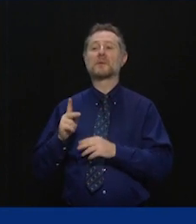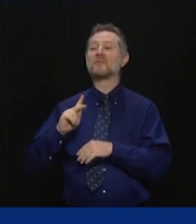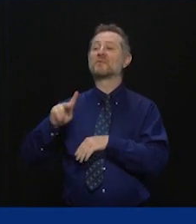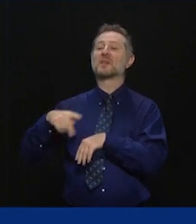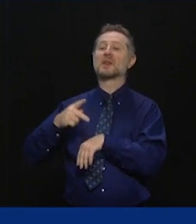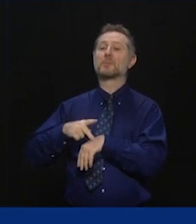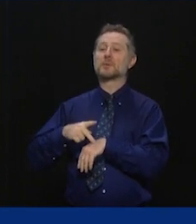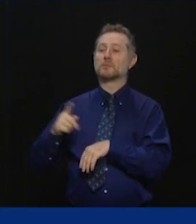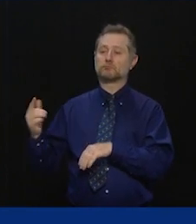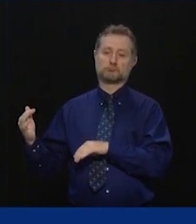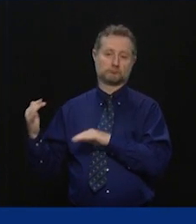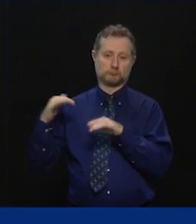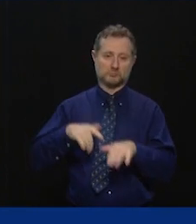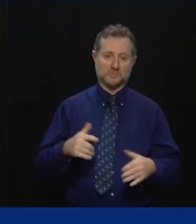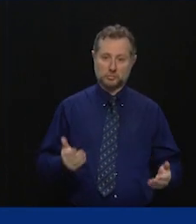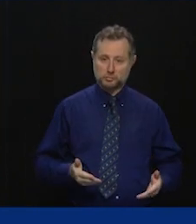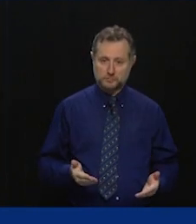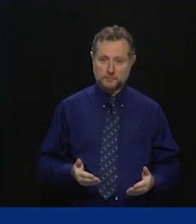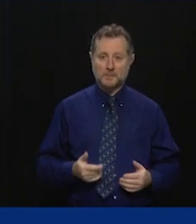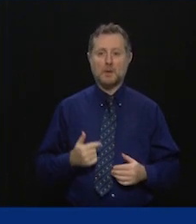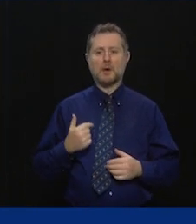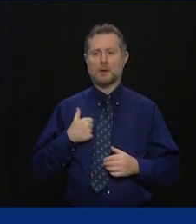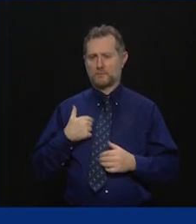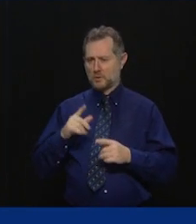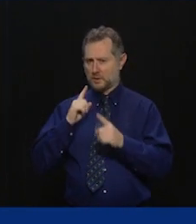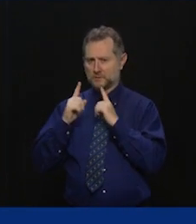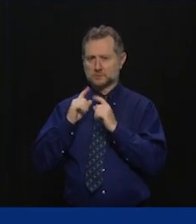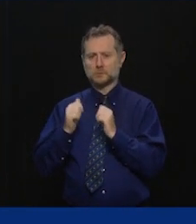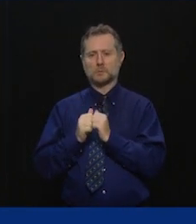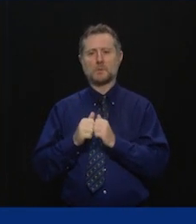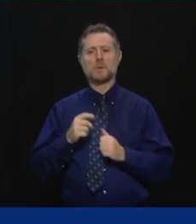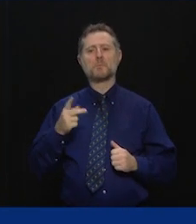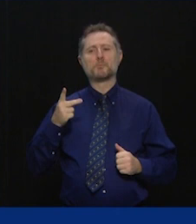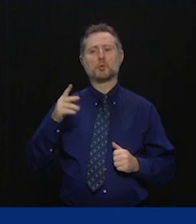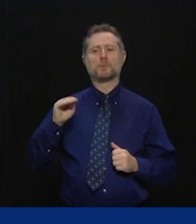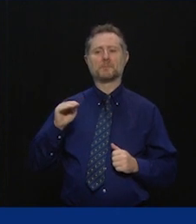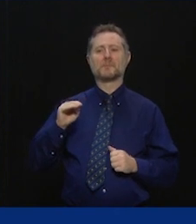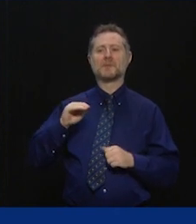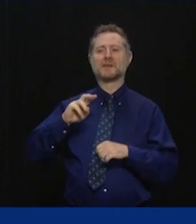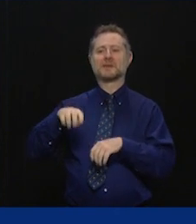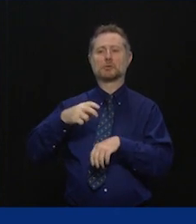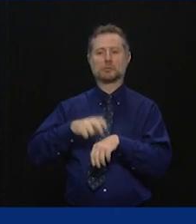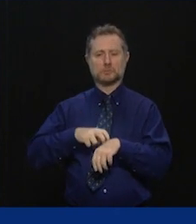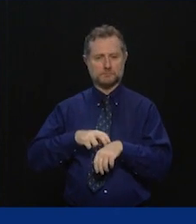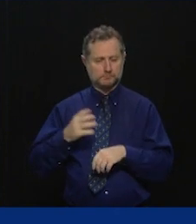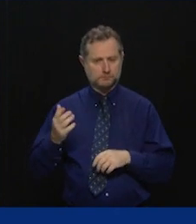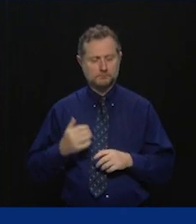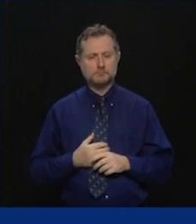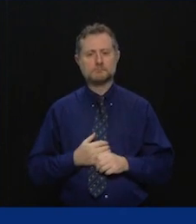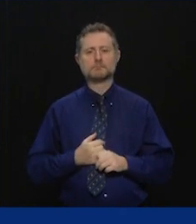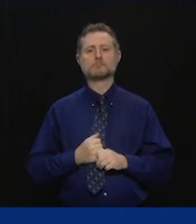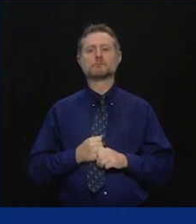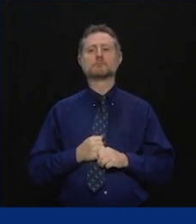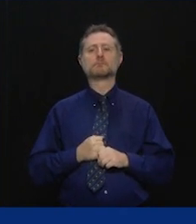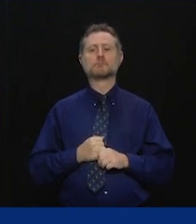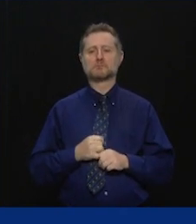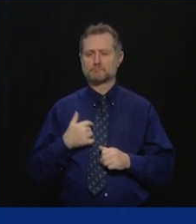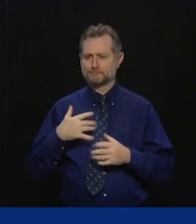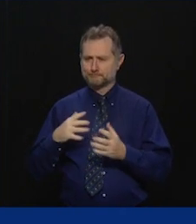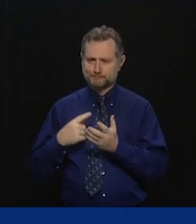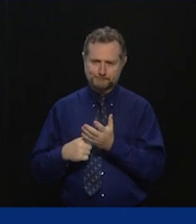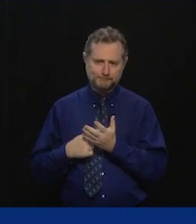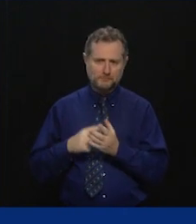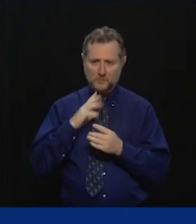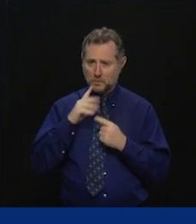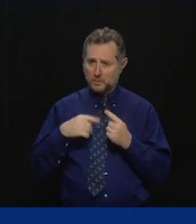elsewhere. I literally had this conversation with the Prime Minister of Ireland when we sat where I am right now and talked about, do you have any,